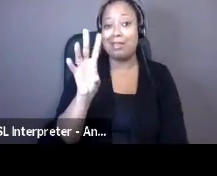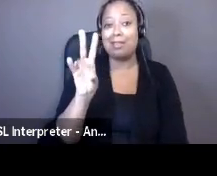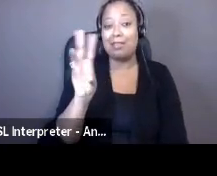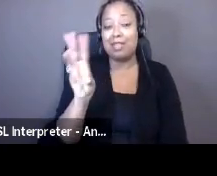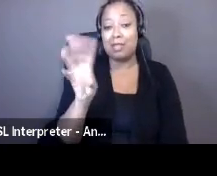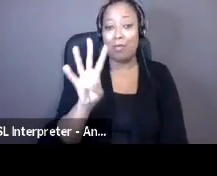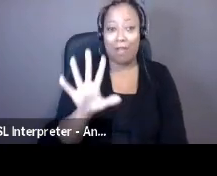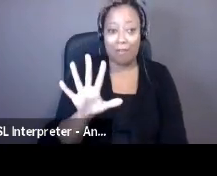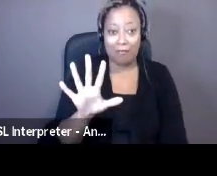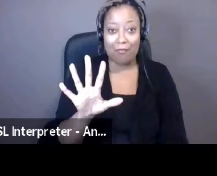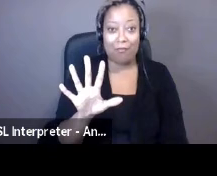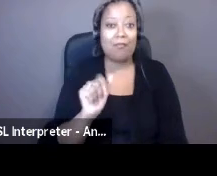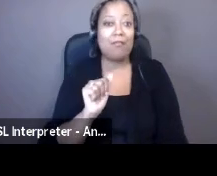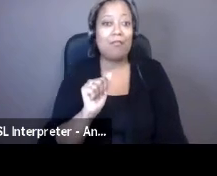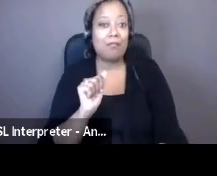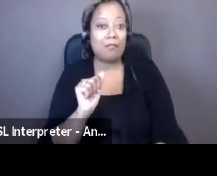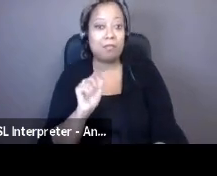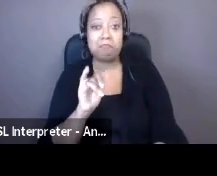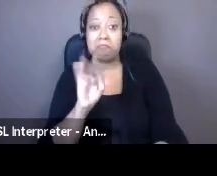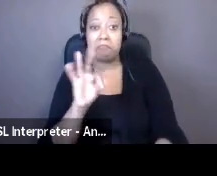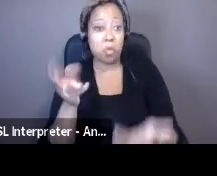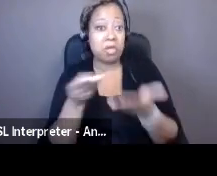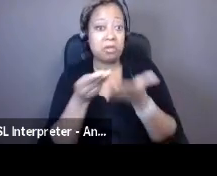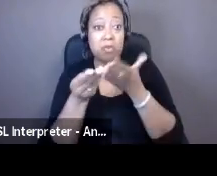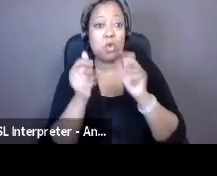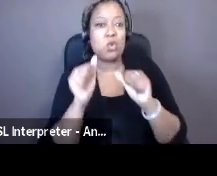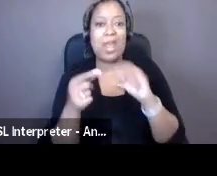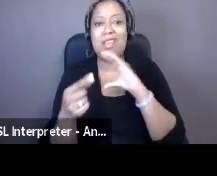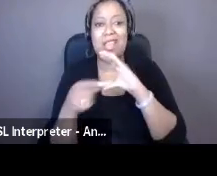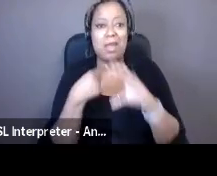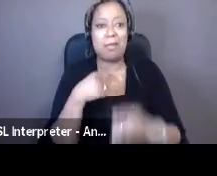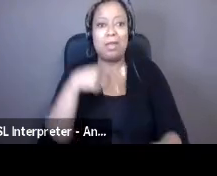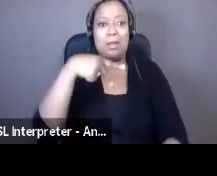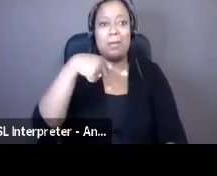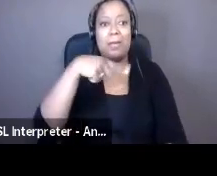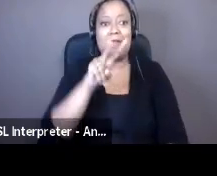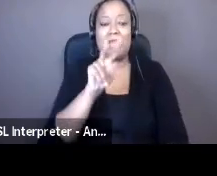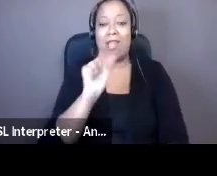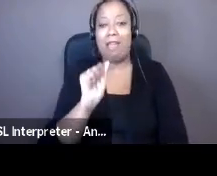202-416-7645 if you want to purchase that, or you can email us at